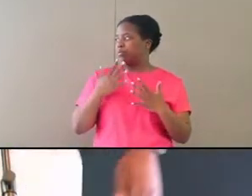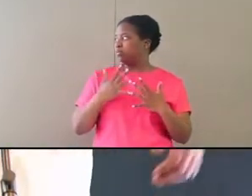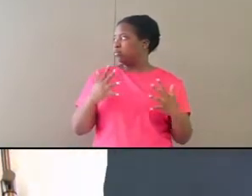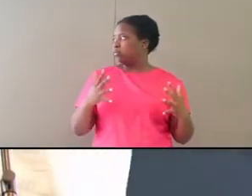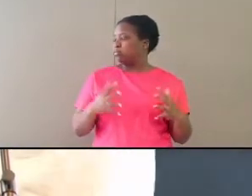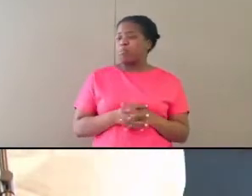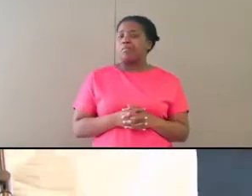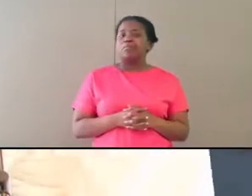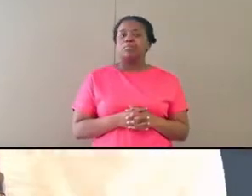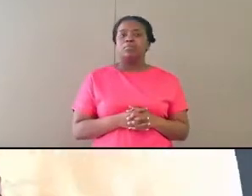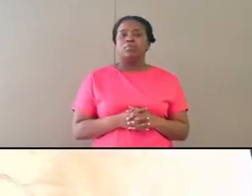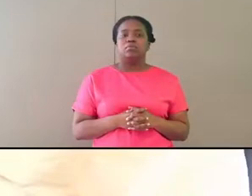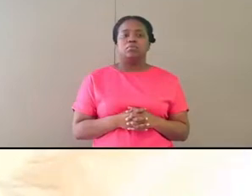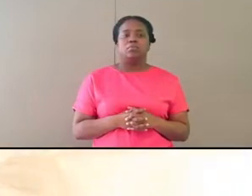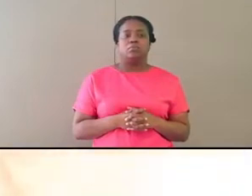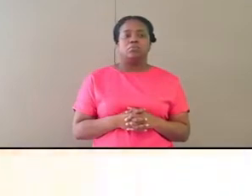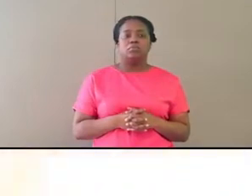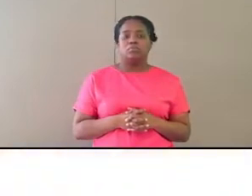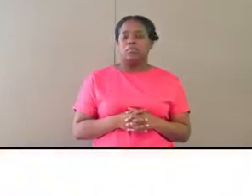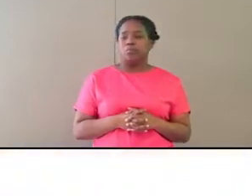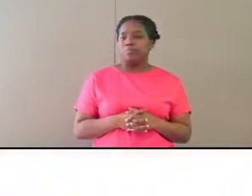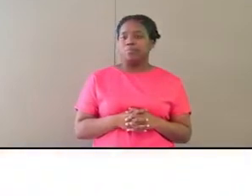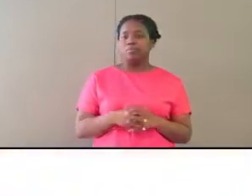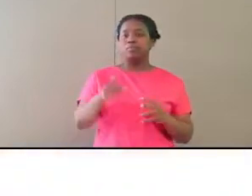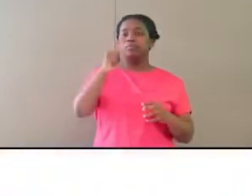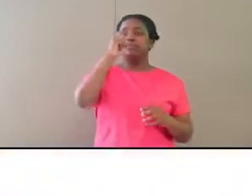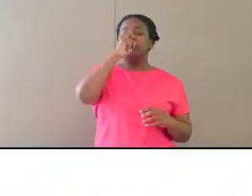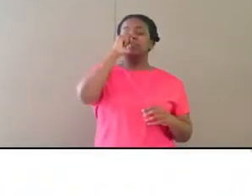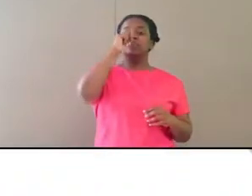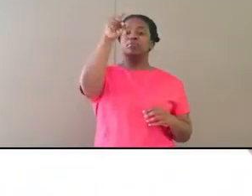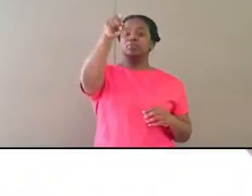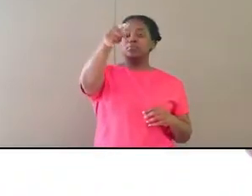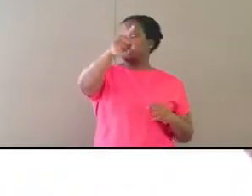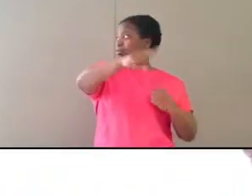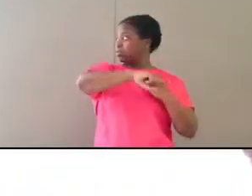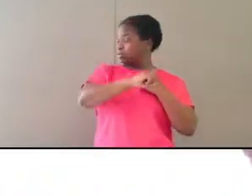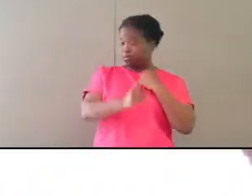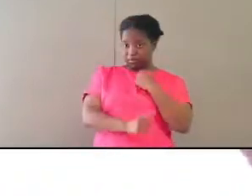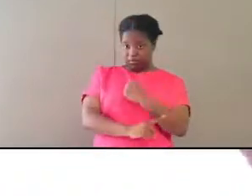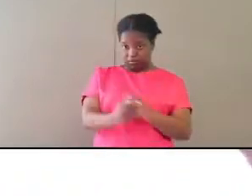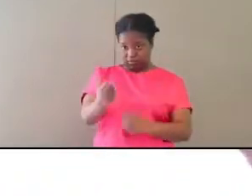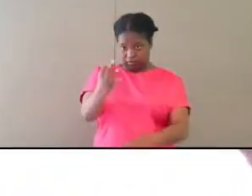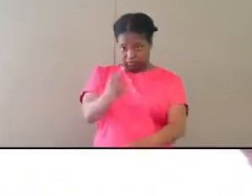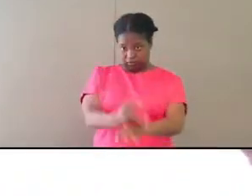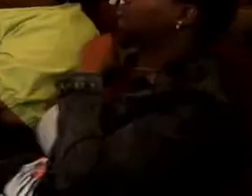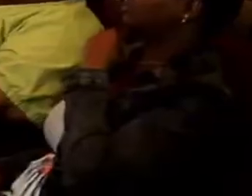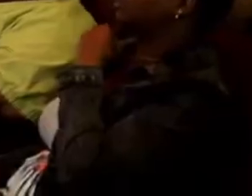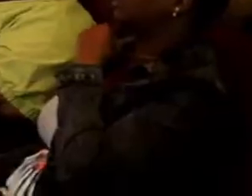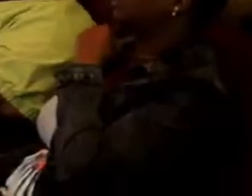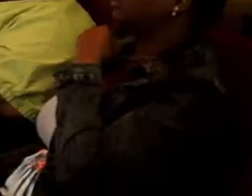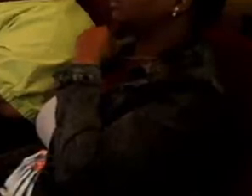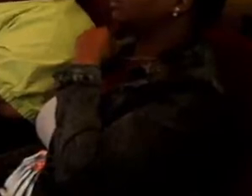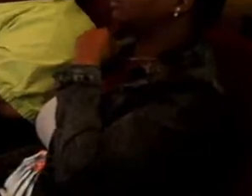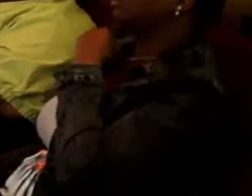appreciated. Thank you. Okay, let's pass the mic down to my sister here, and then we'll end with Mr. Micah there.